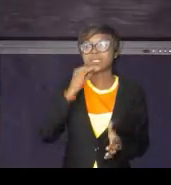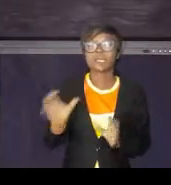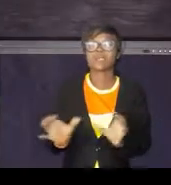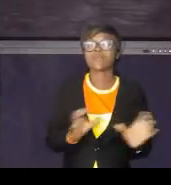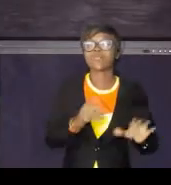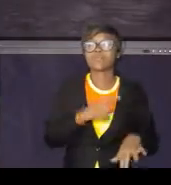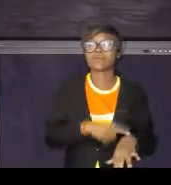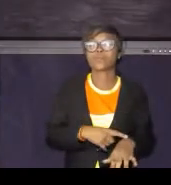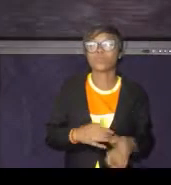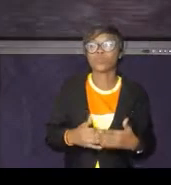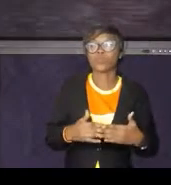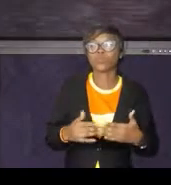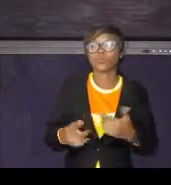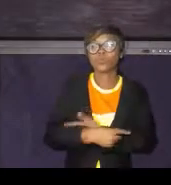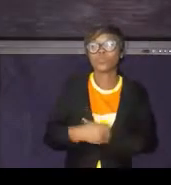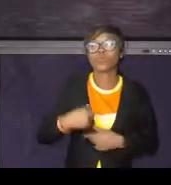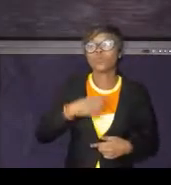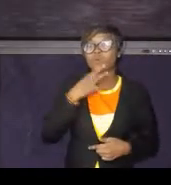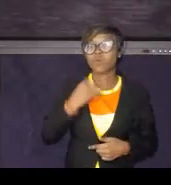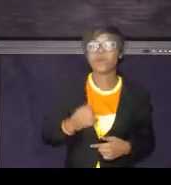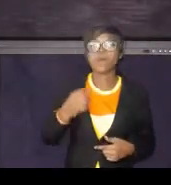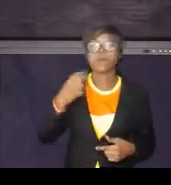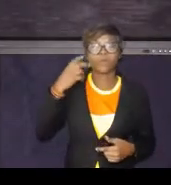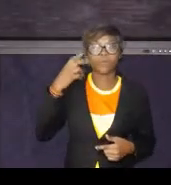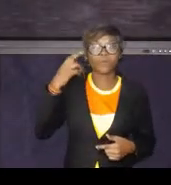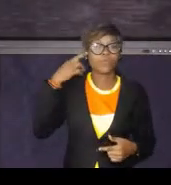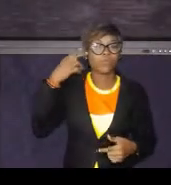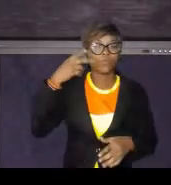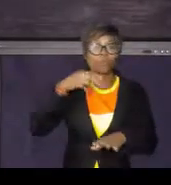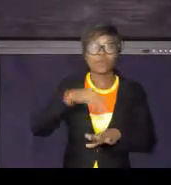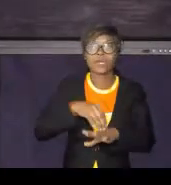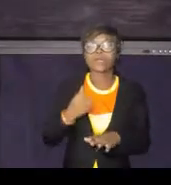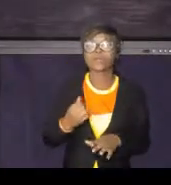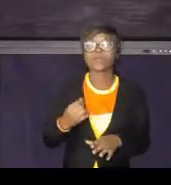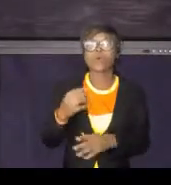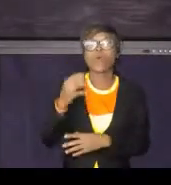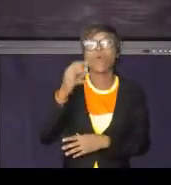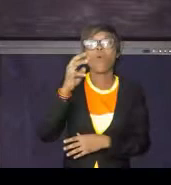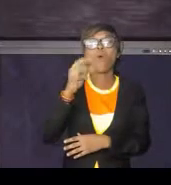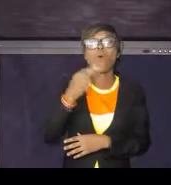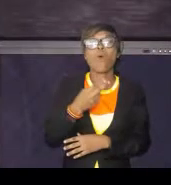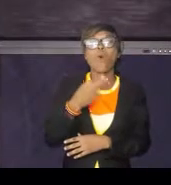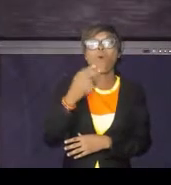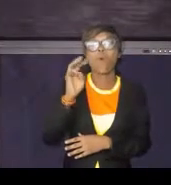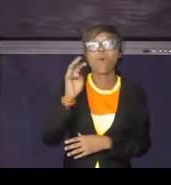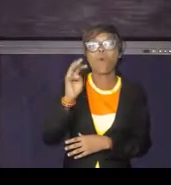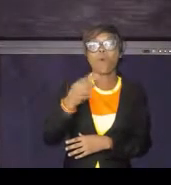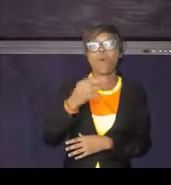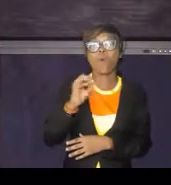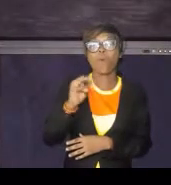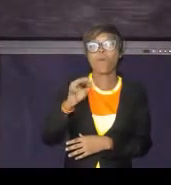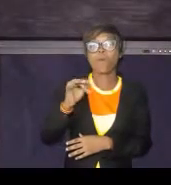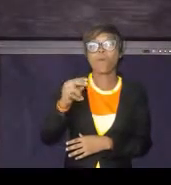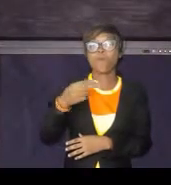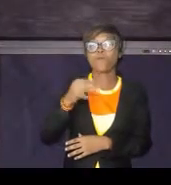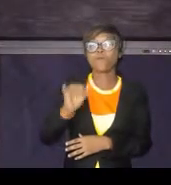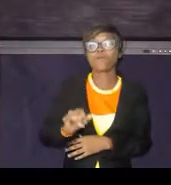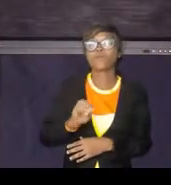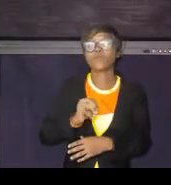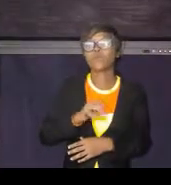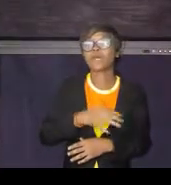Today we have looked at homophones. We've been able to define homophones and we've been able to